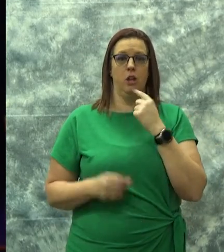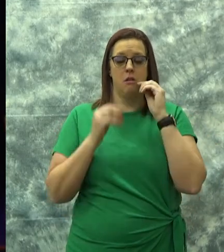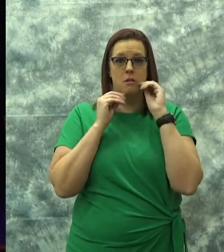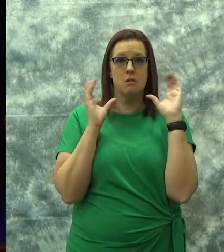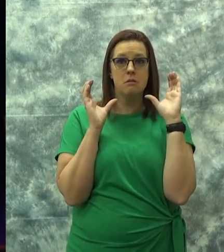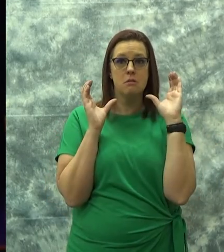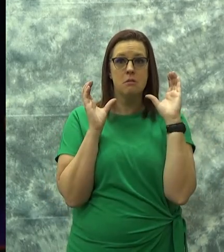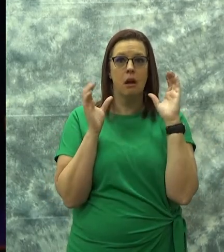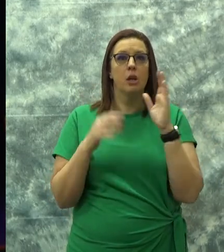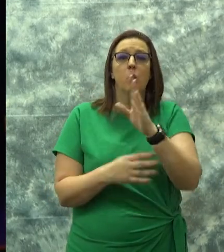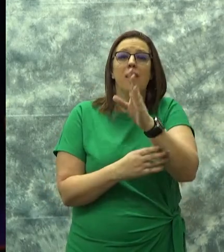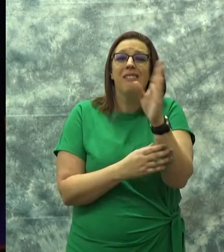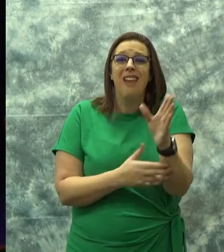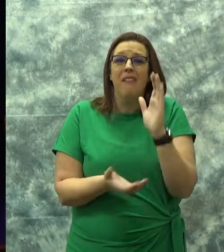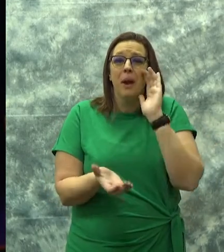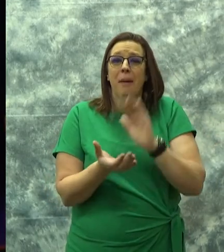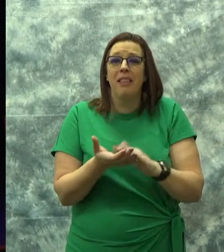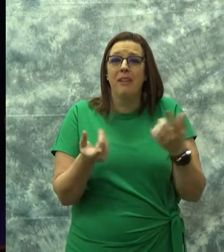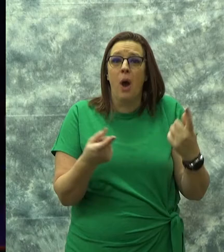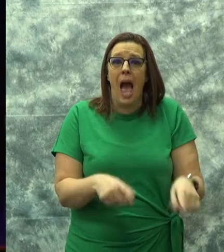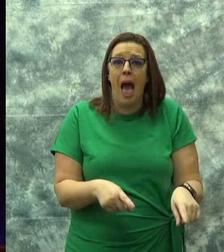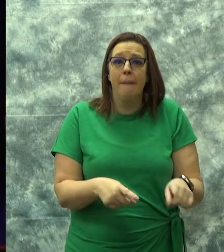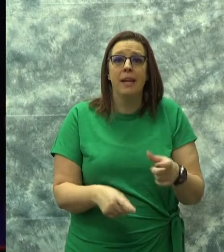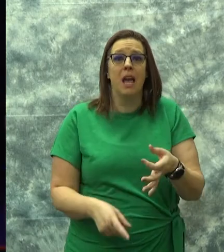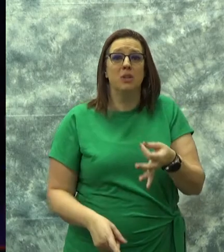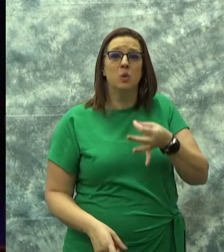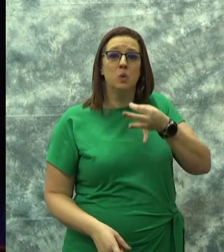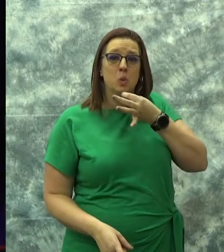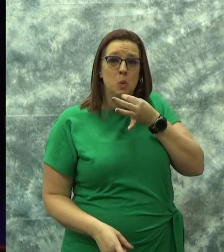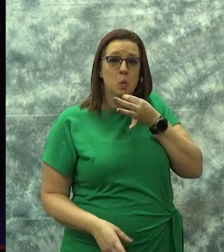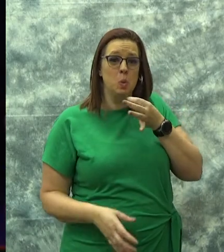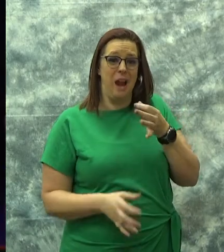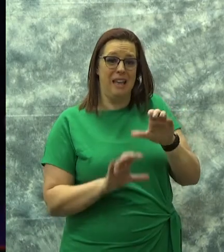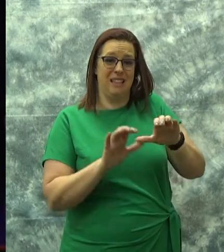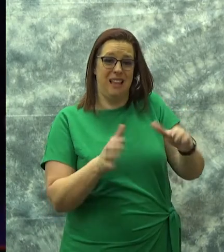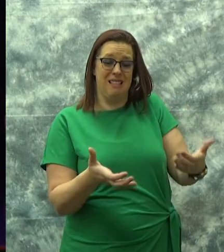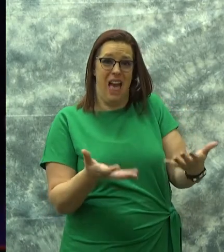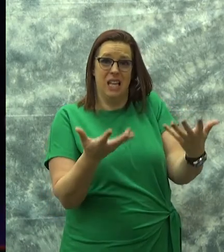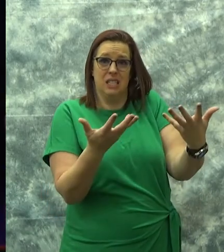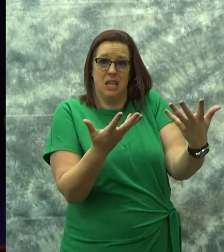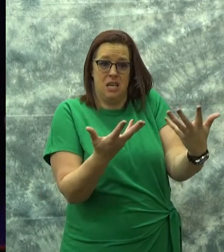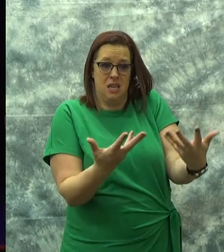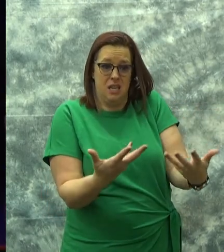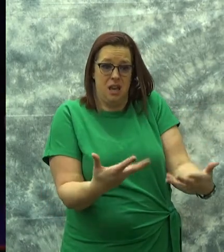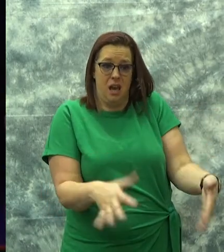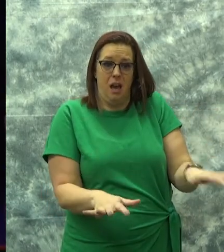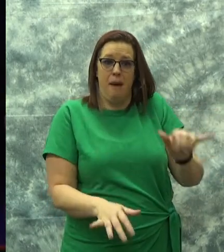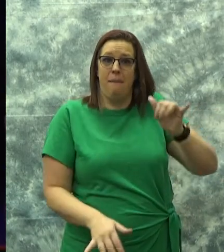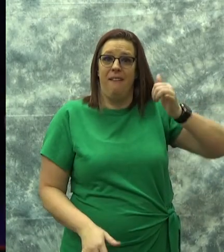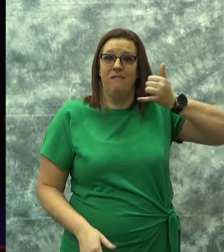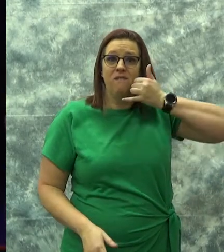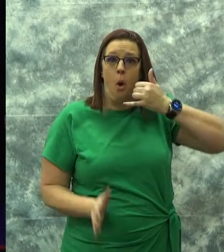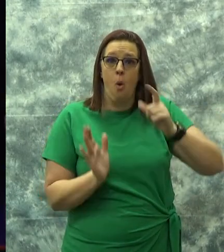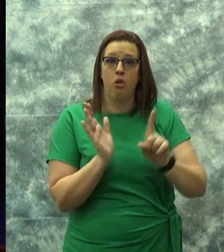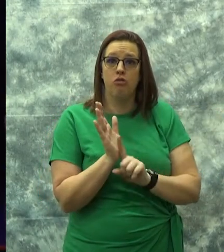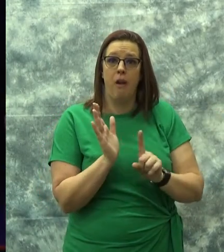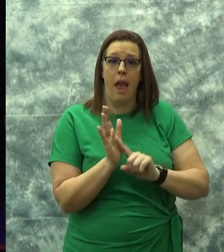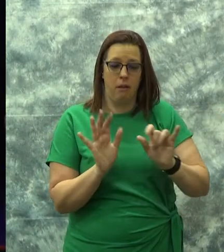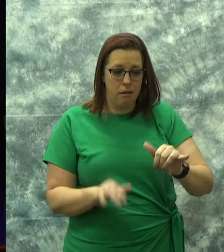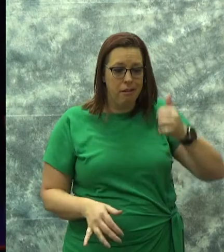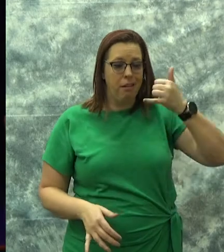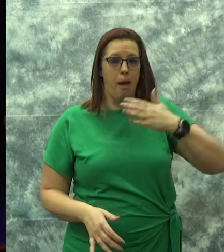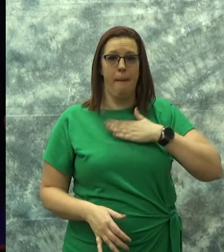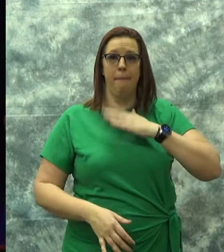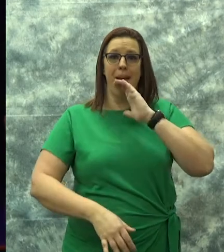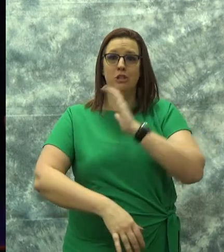eyes were wide, and she said, "You'll never believe what happened." She said, "As soon as class was over, my cell phone rang and I picked it up